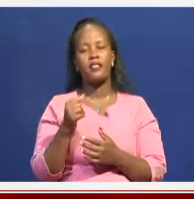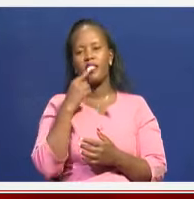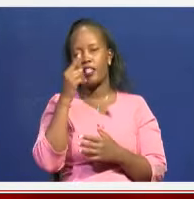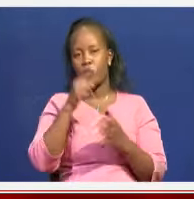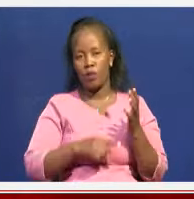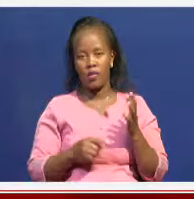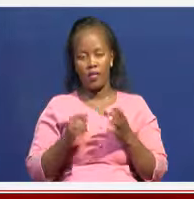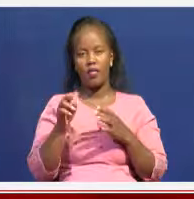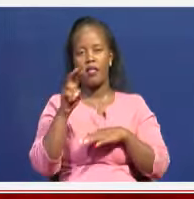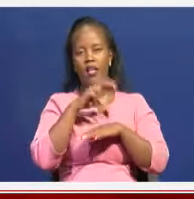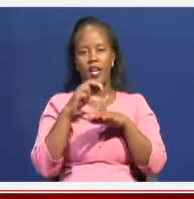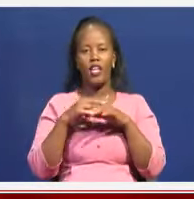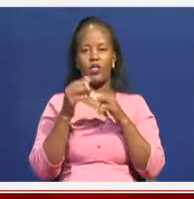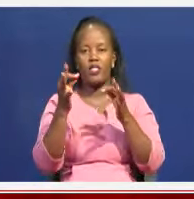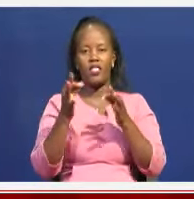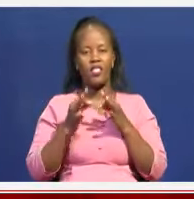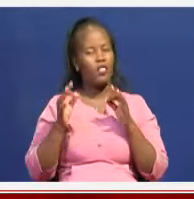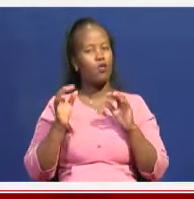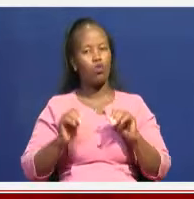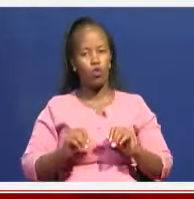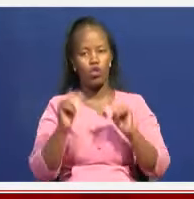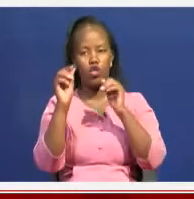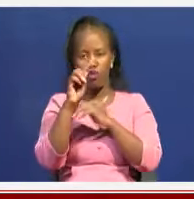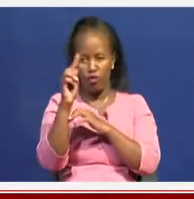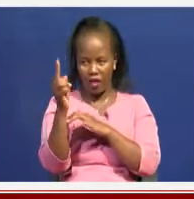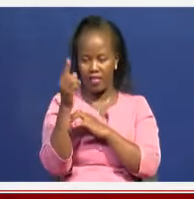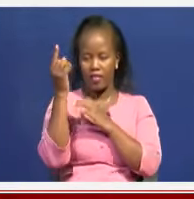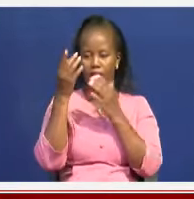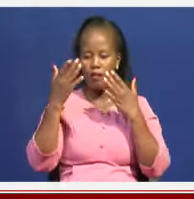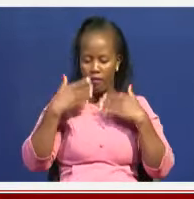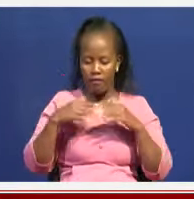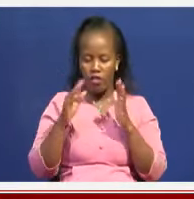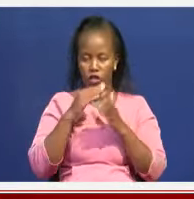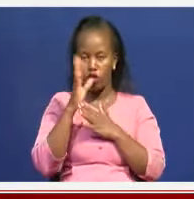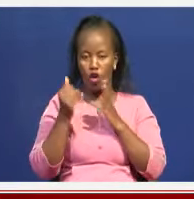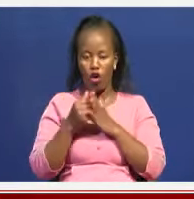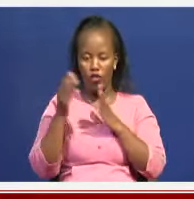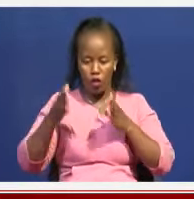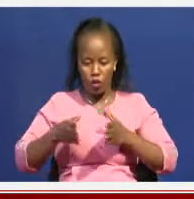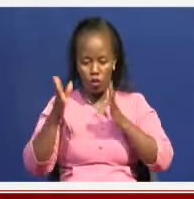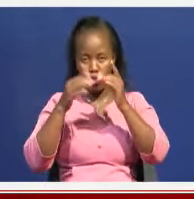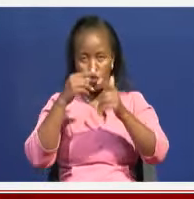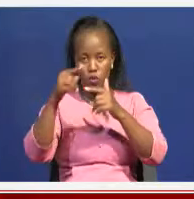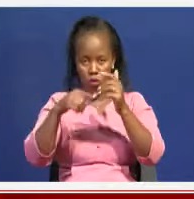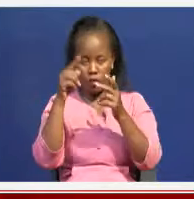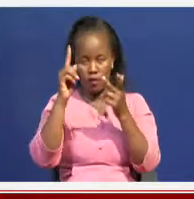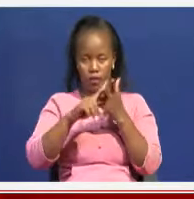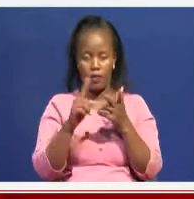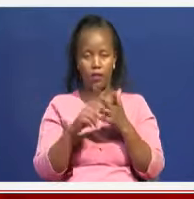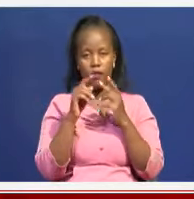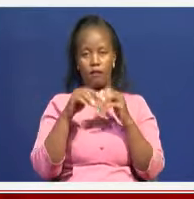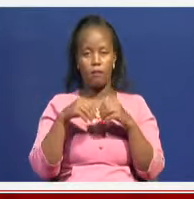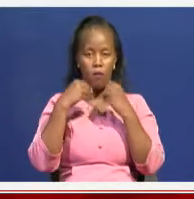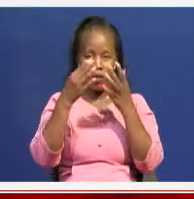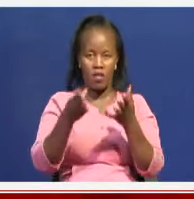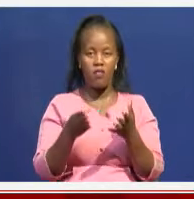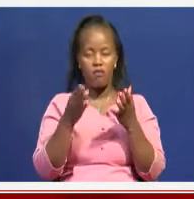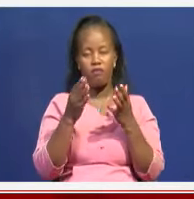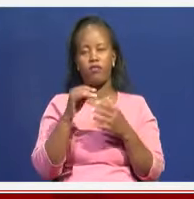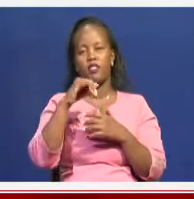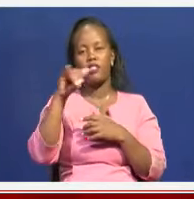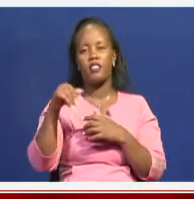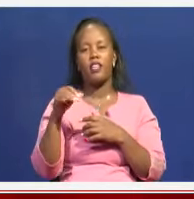prioritize completion of ongoing road projects, channel funds towards the fertilizer subsidy, confirmation of junior secondary school